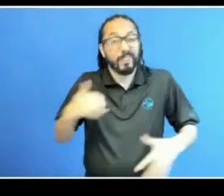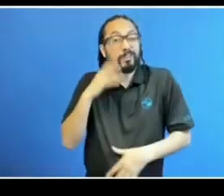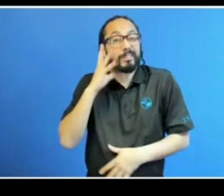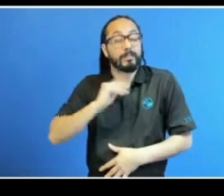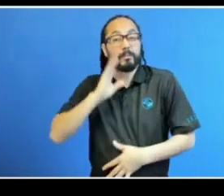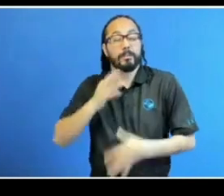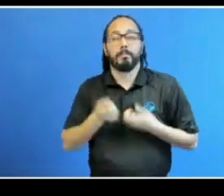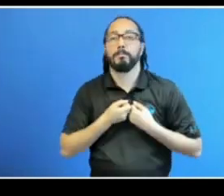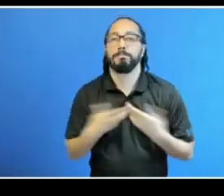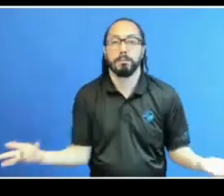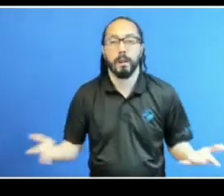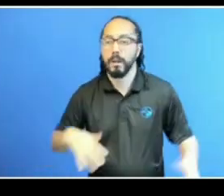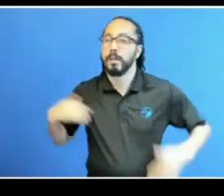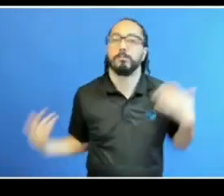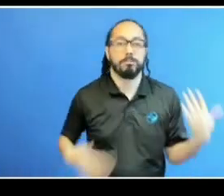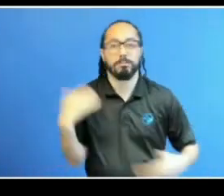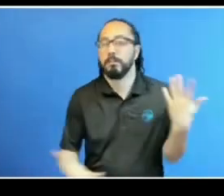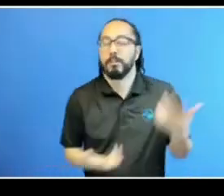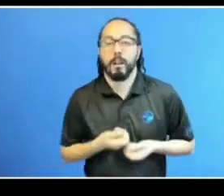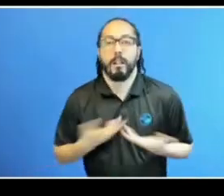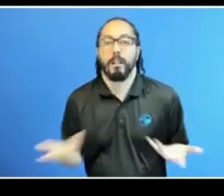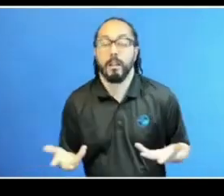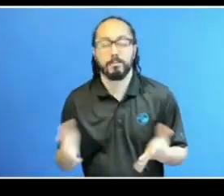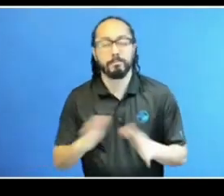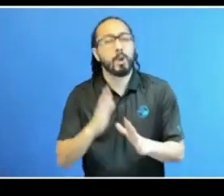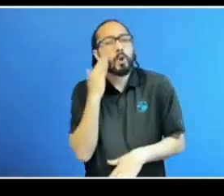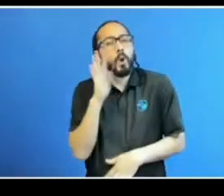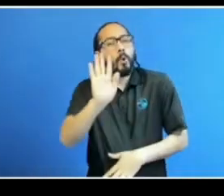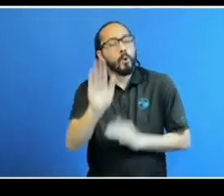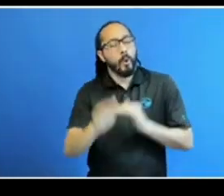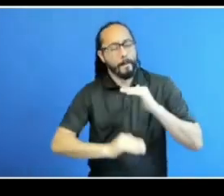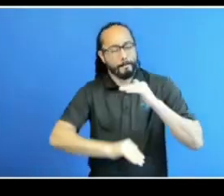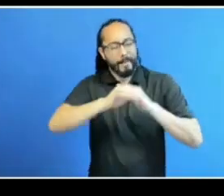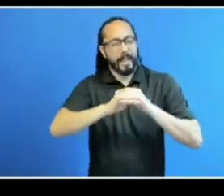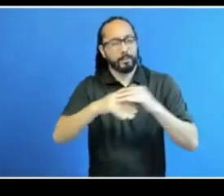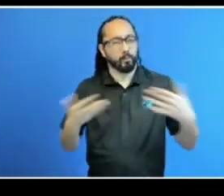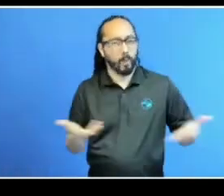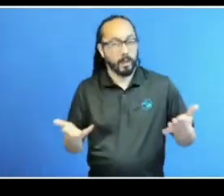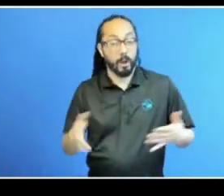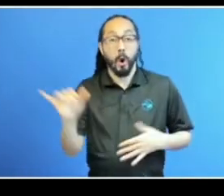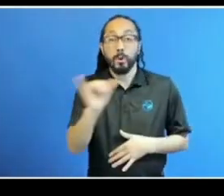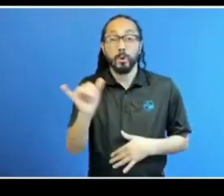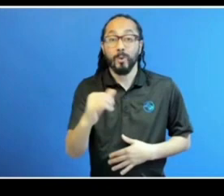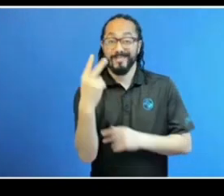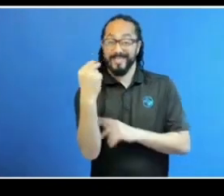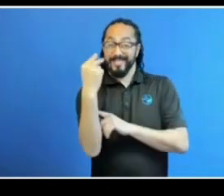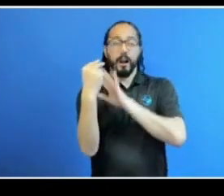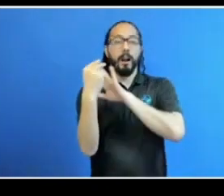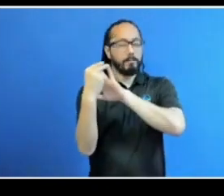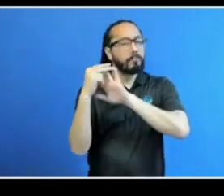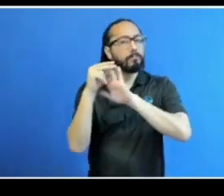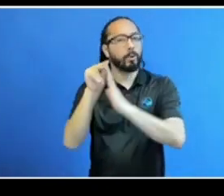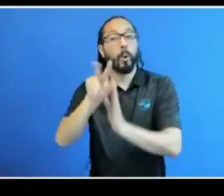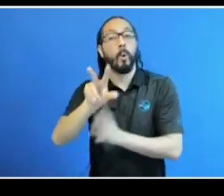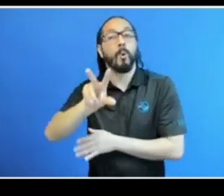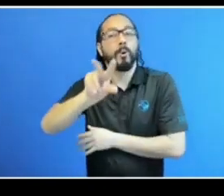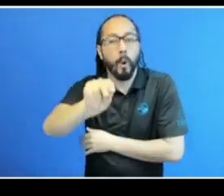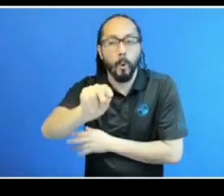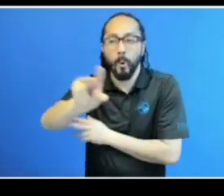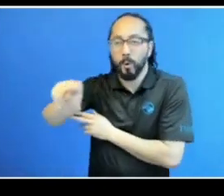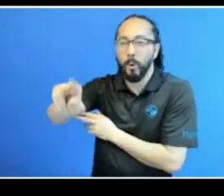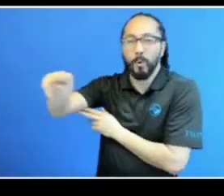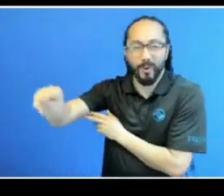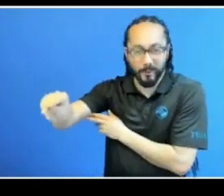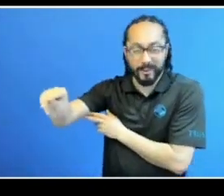Learning what is your capacity, learning how to say no too is a big part of that, because as a